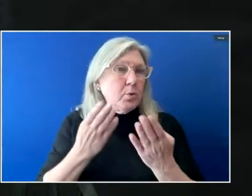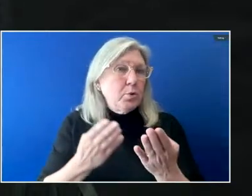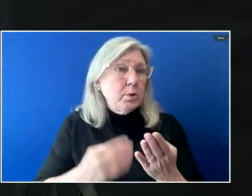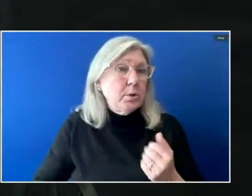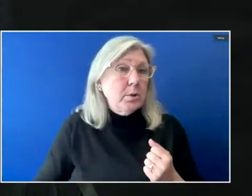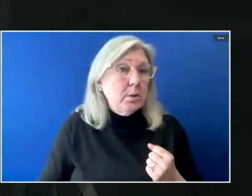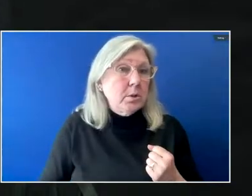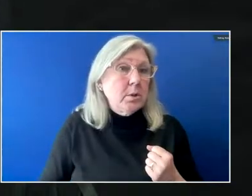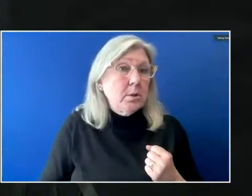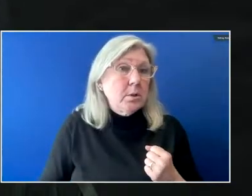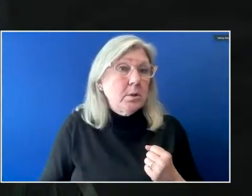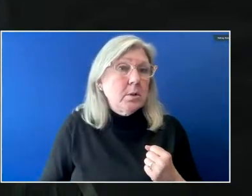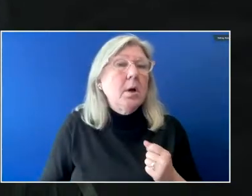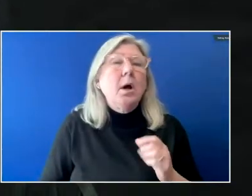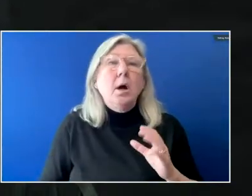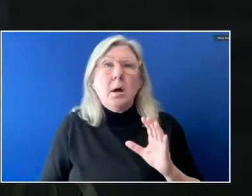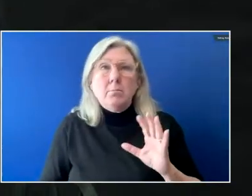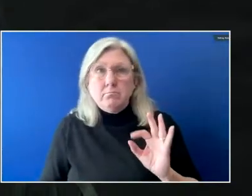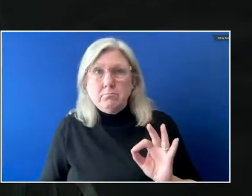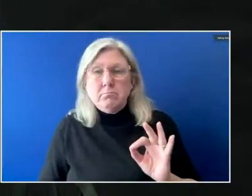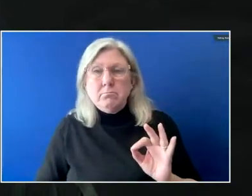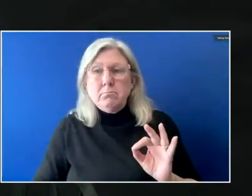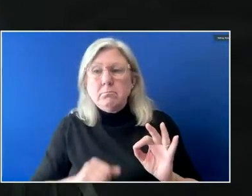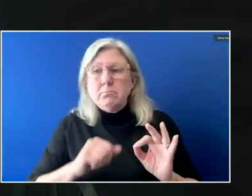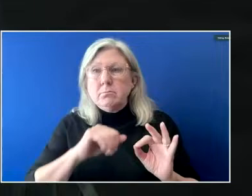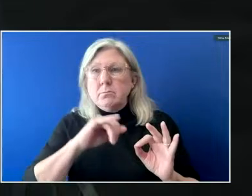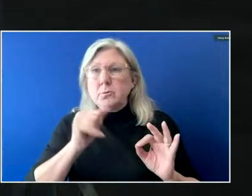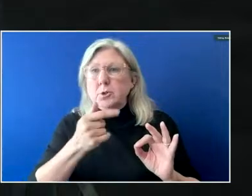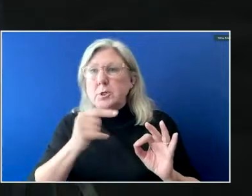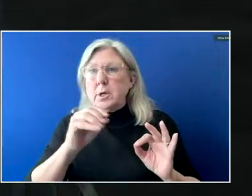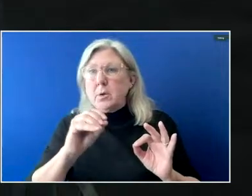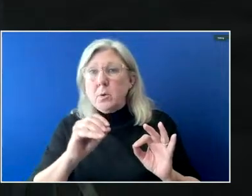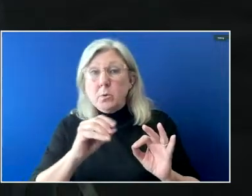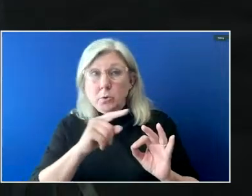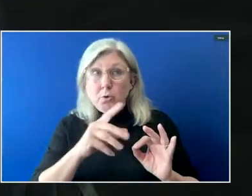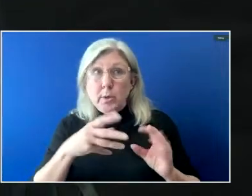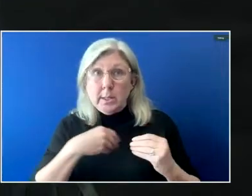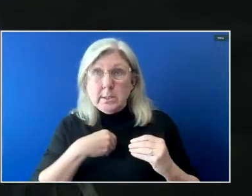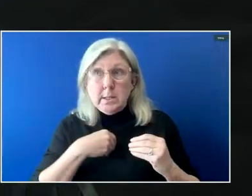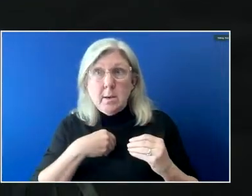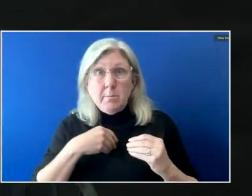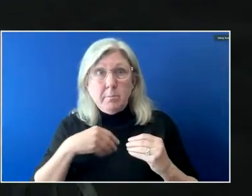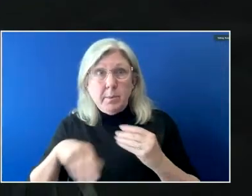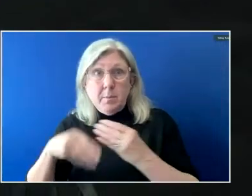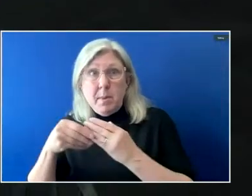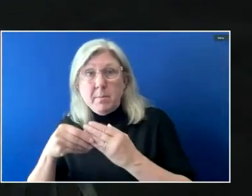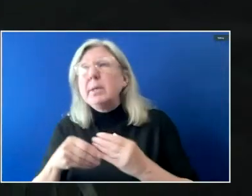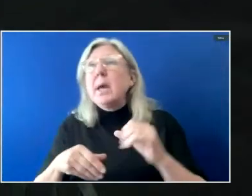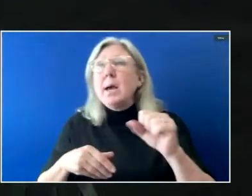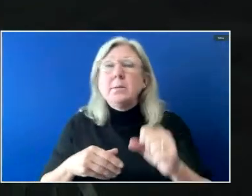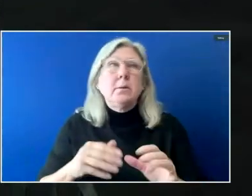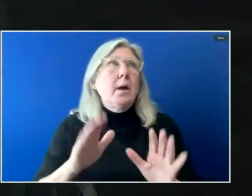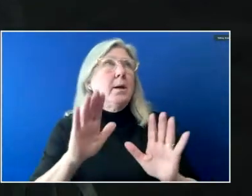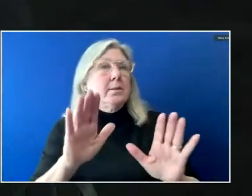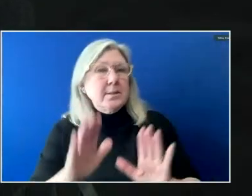motion all right d Jango did do you accept that Amendment yes excellent